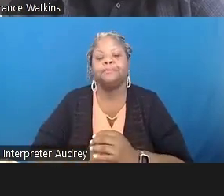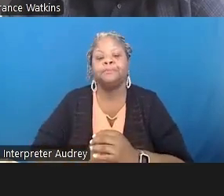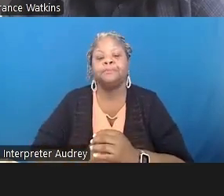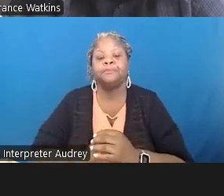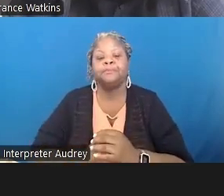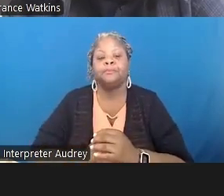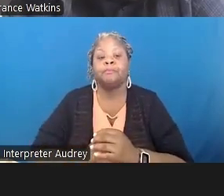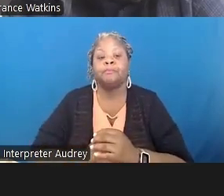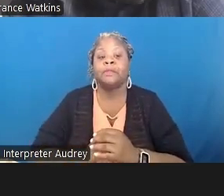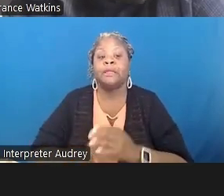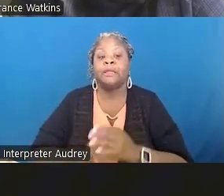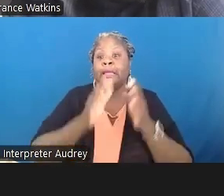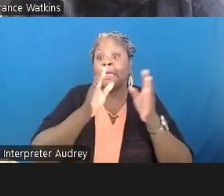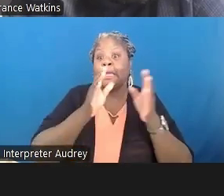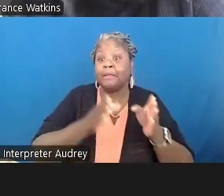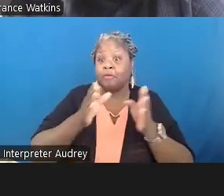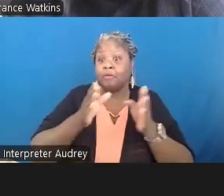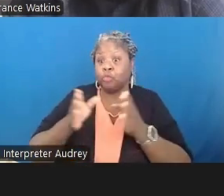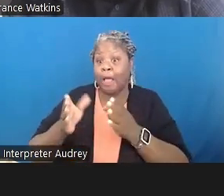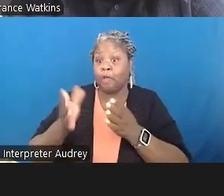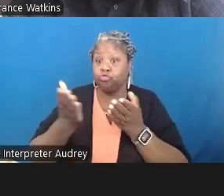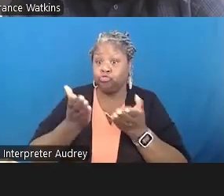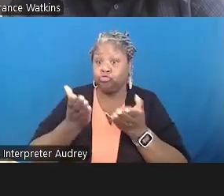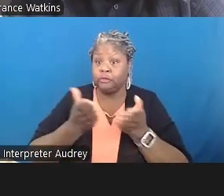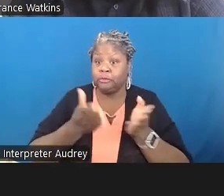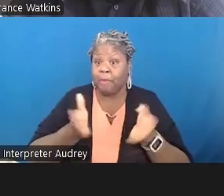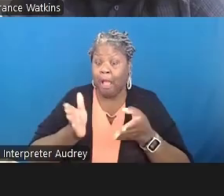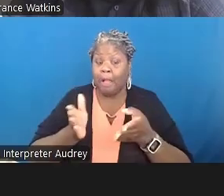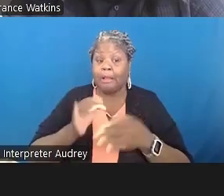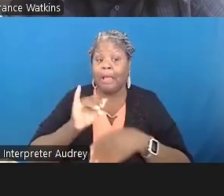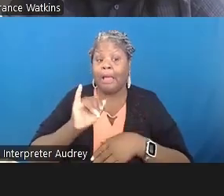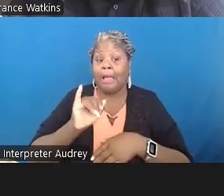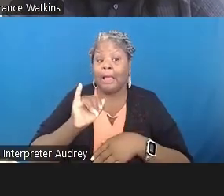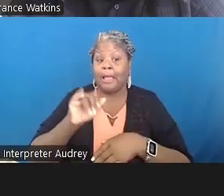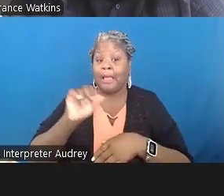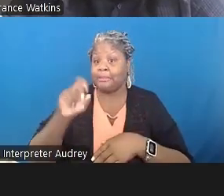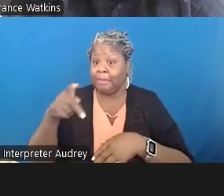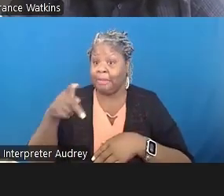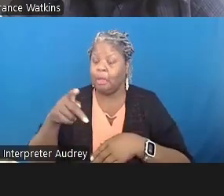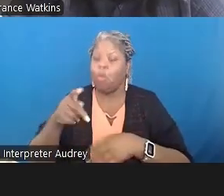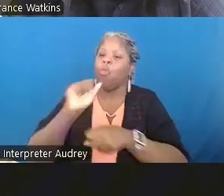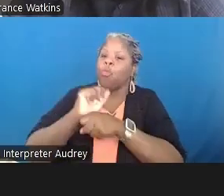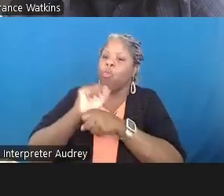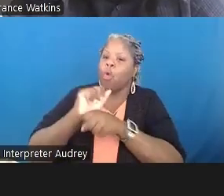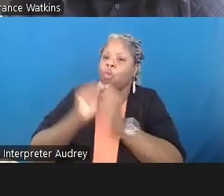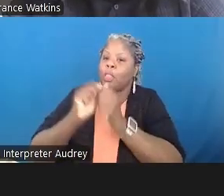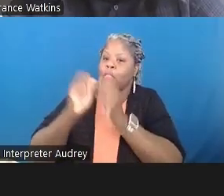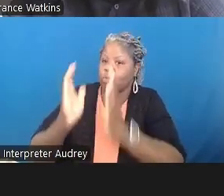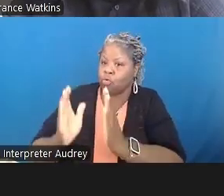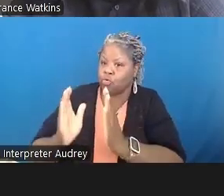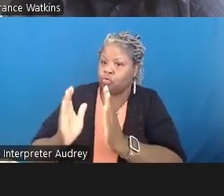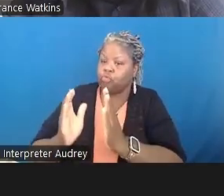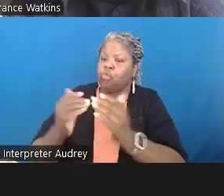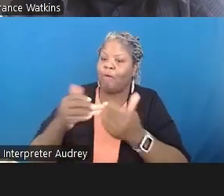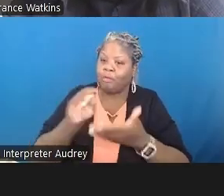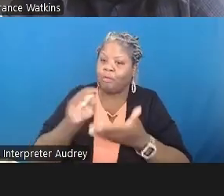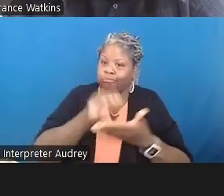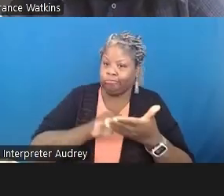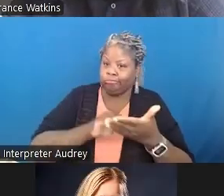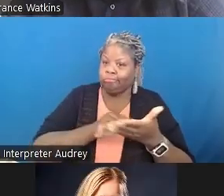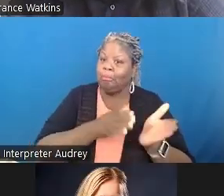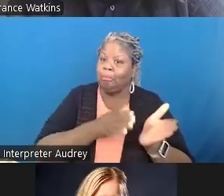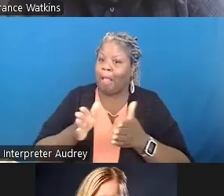With individualized service planning, CCS will work with the participant to create a service plan to address their social determinants of